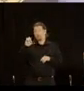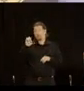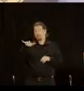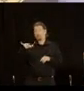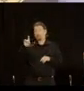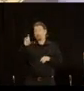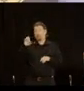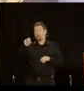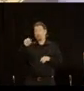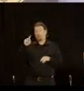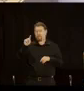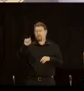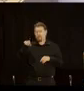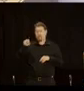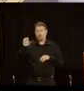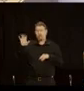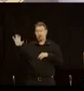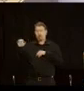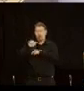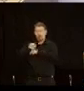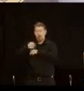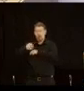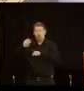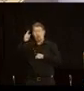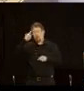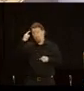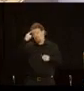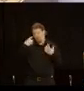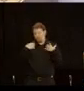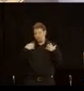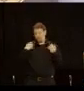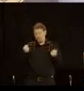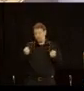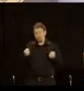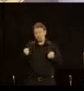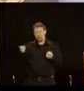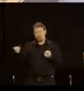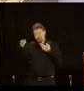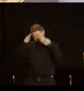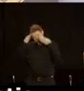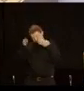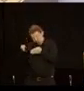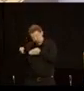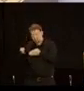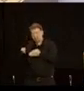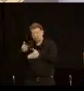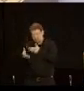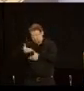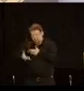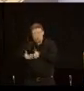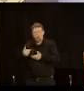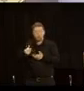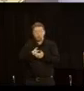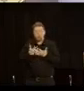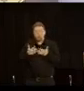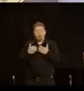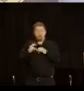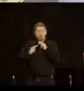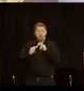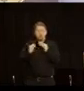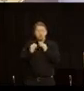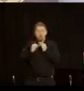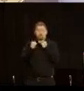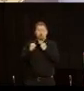approach and reframing mental health. And so that's something that she's been focusing on, and we want to build more resilient individuals. And